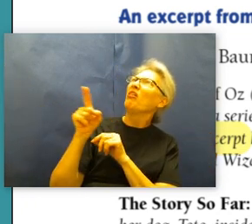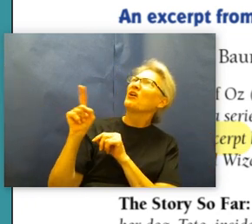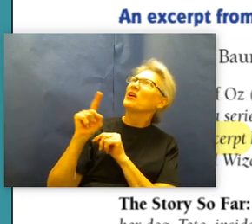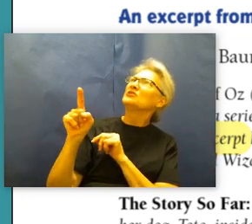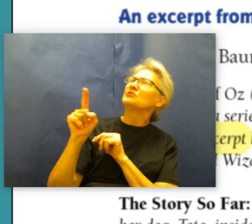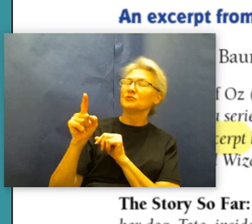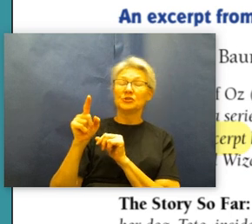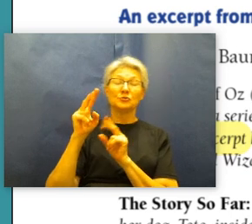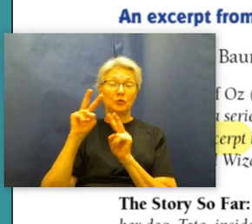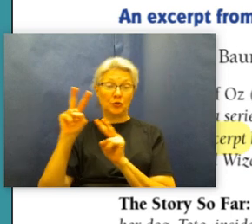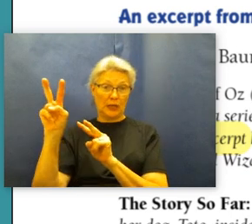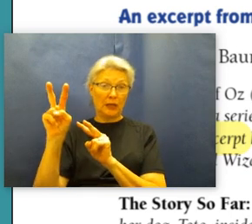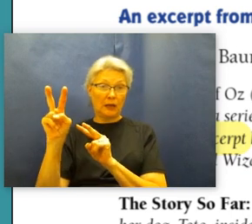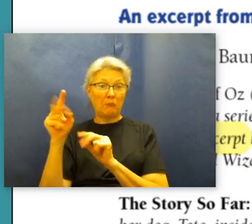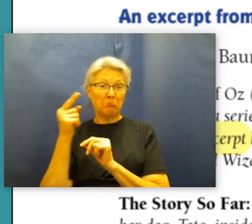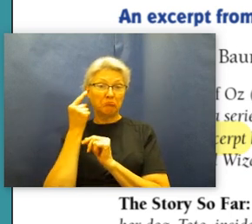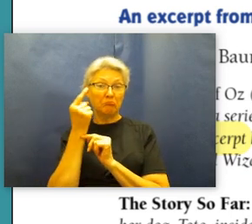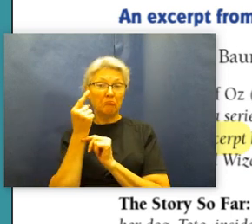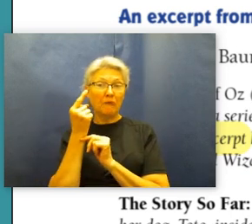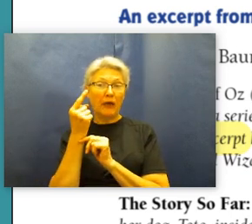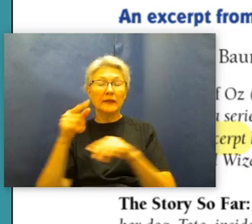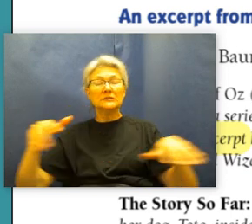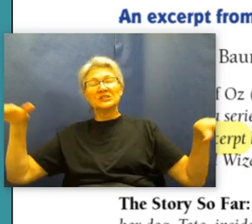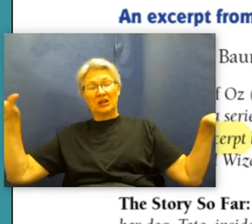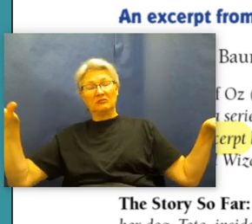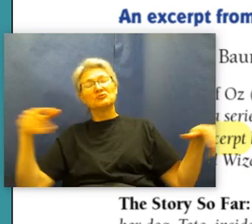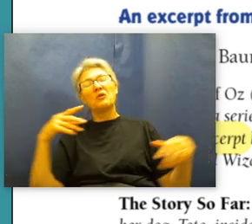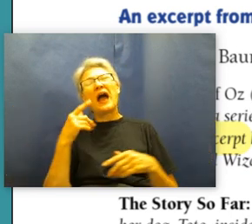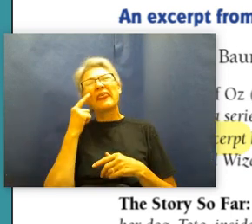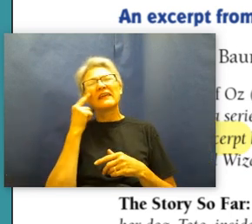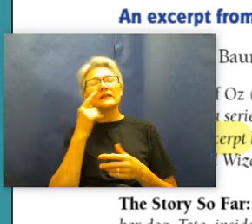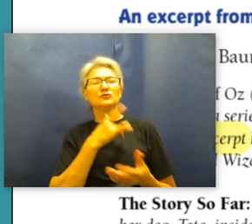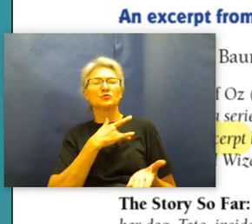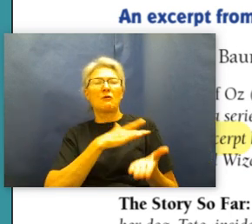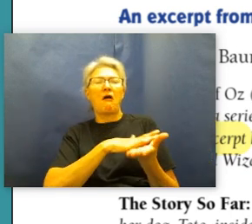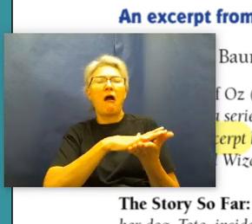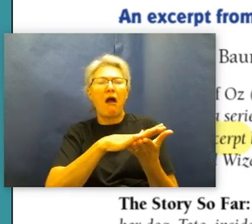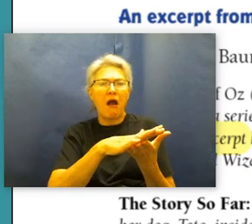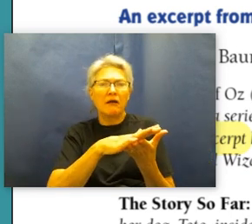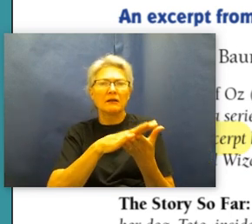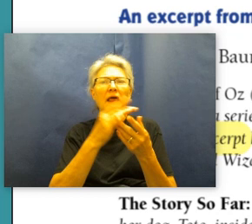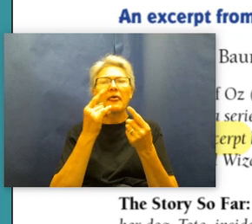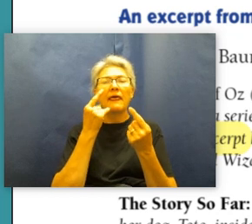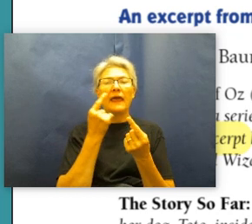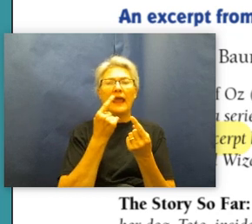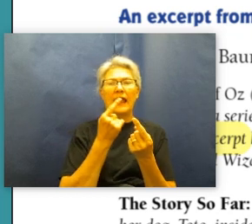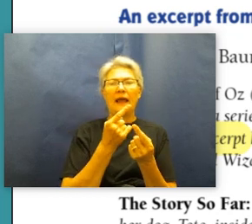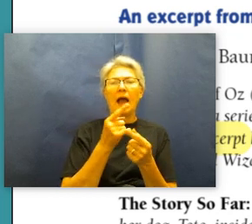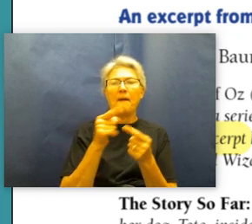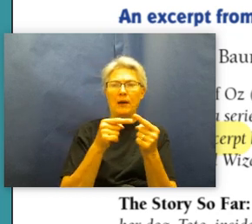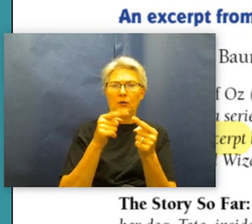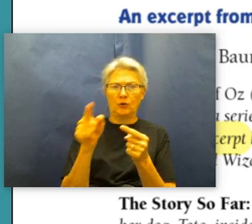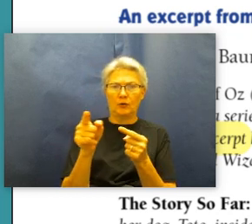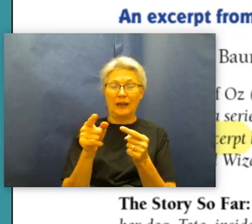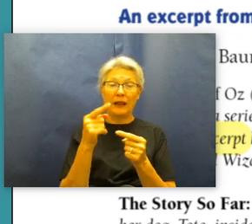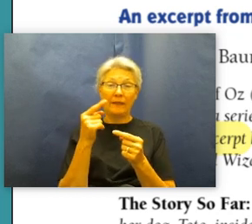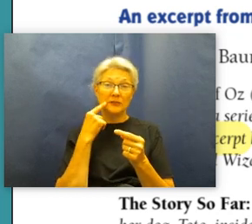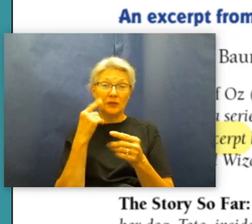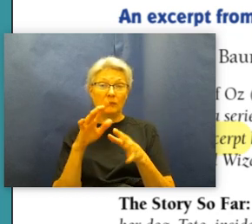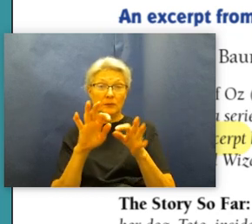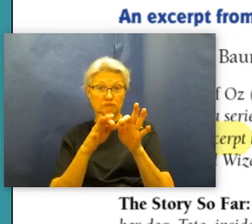that that was very kind or thoughtful of her. So that's how I interpreted my thoughts on Dorothy at this time.